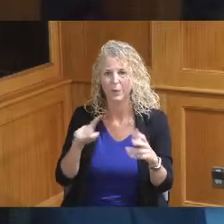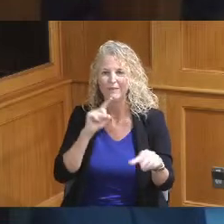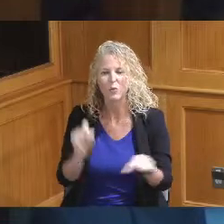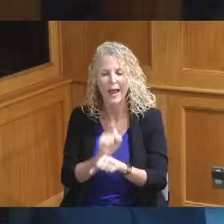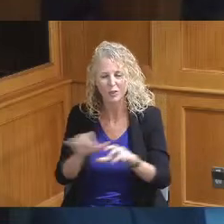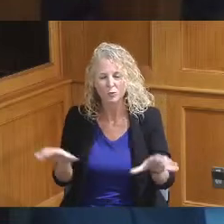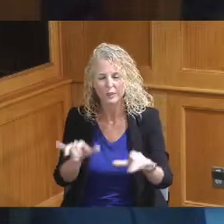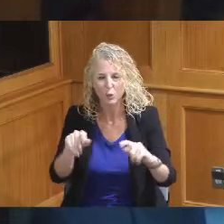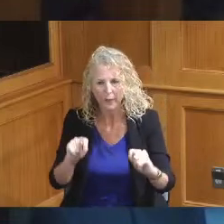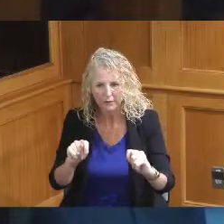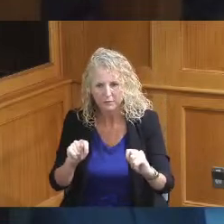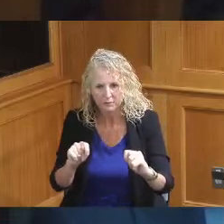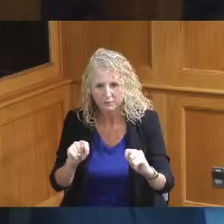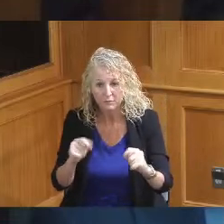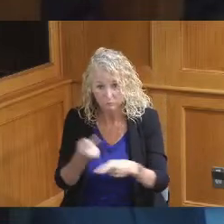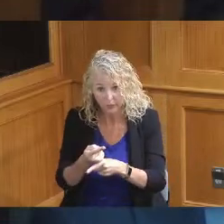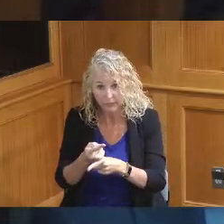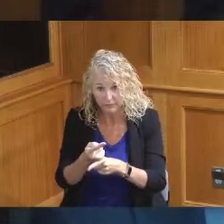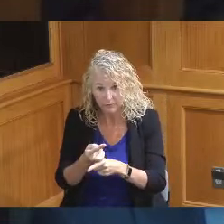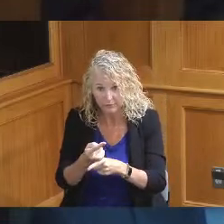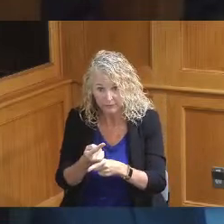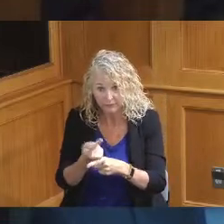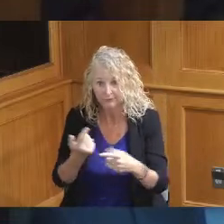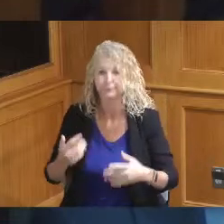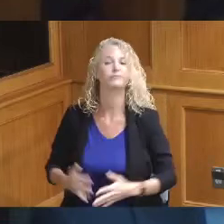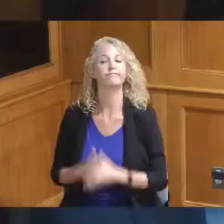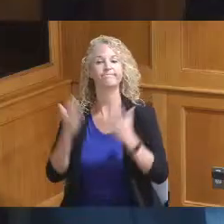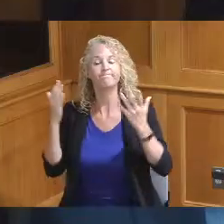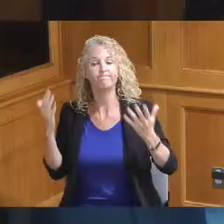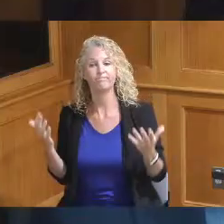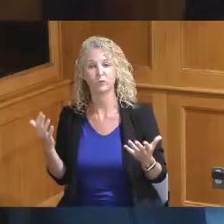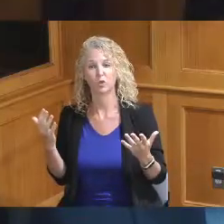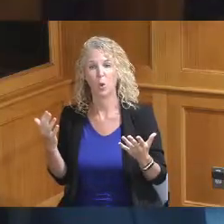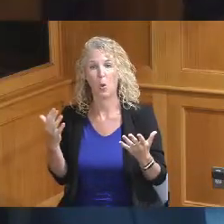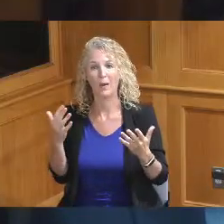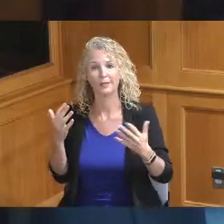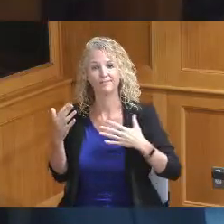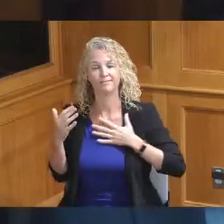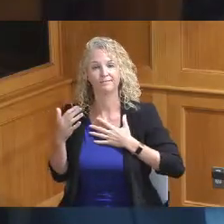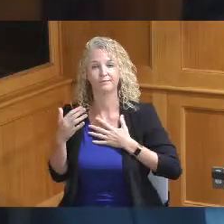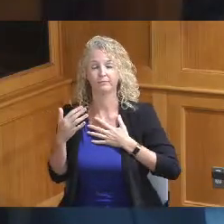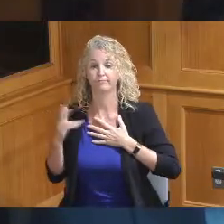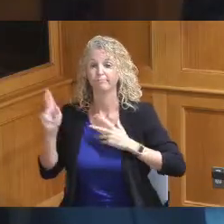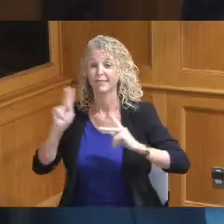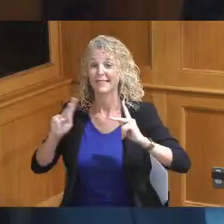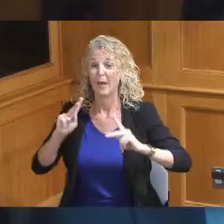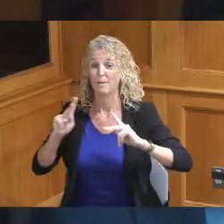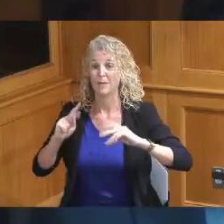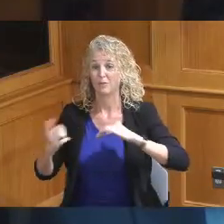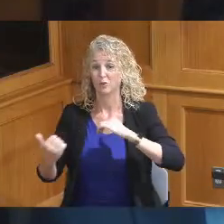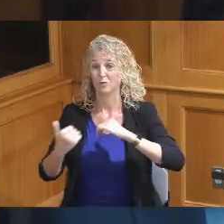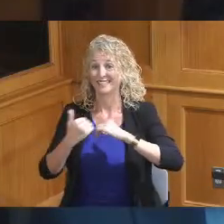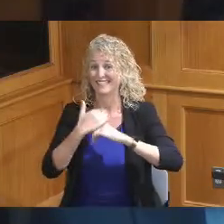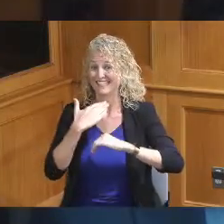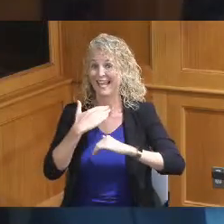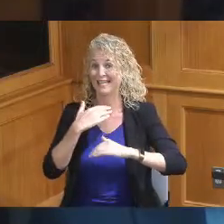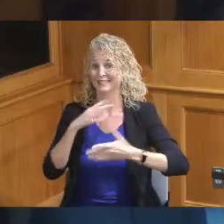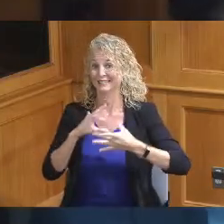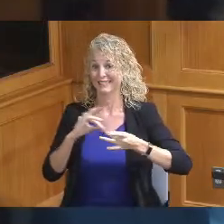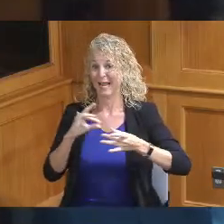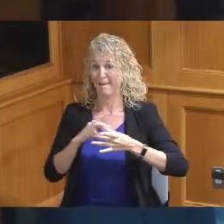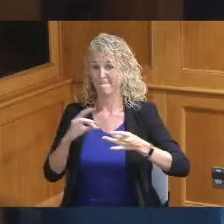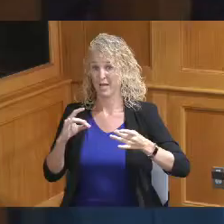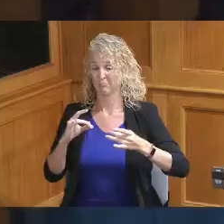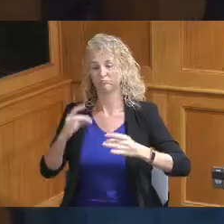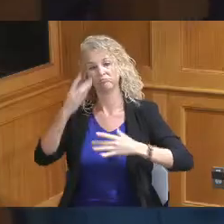it. Right? So those are the things that I have. Now, these people that wrote in, there was